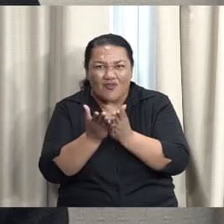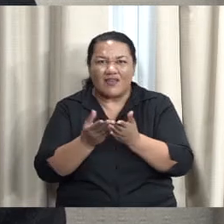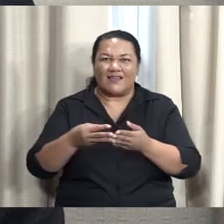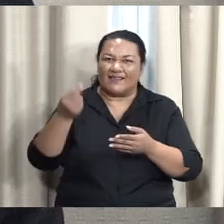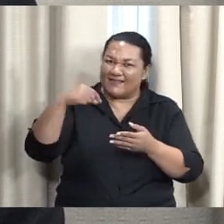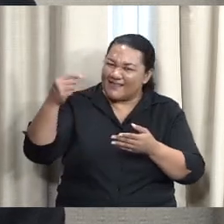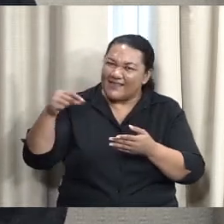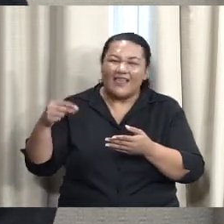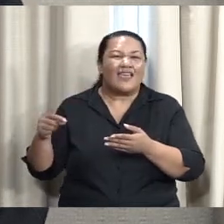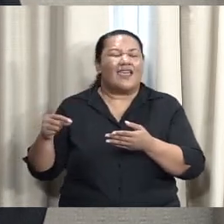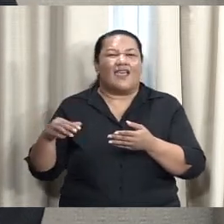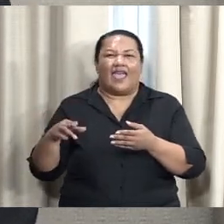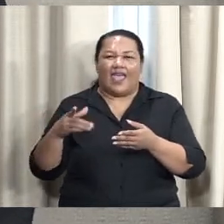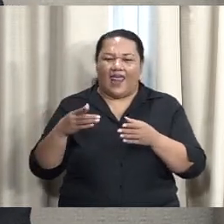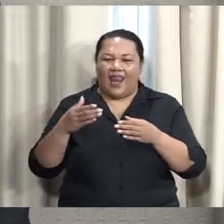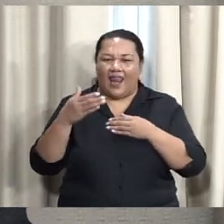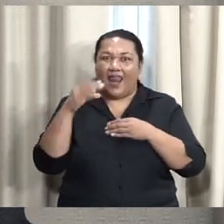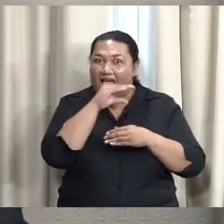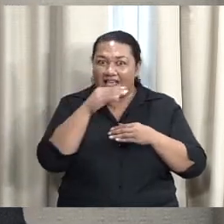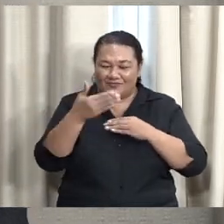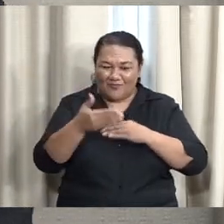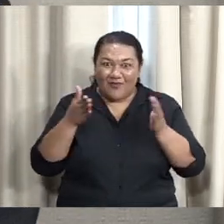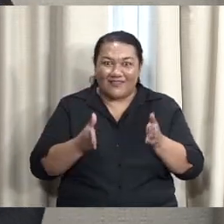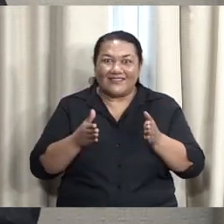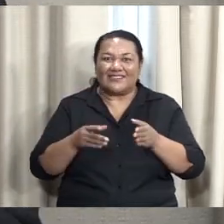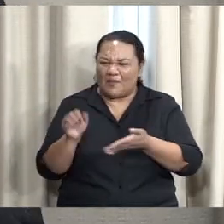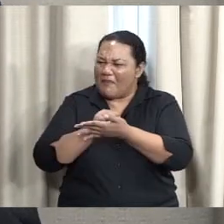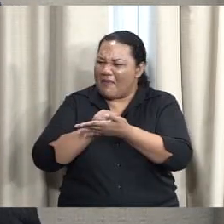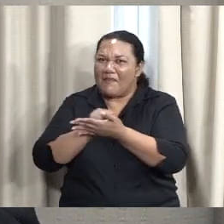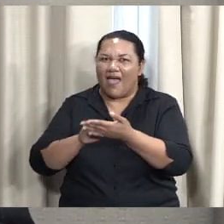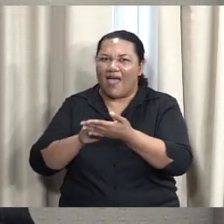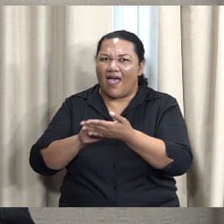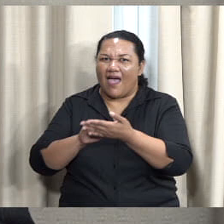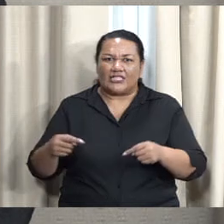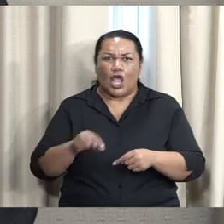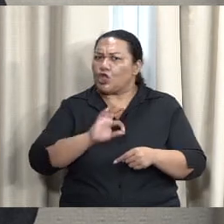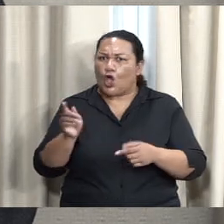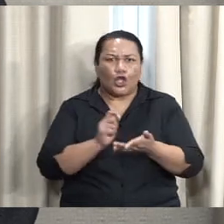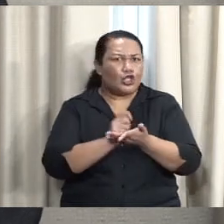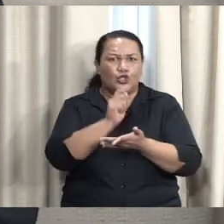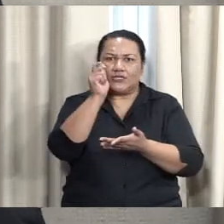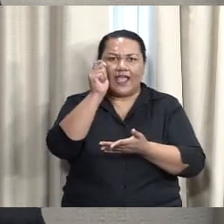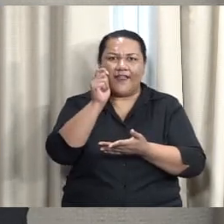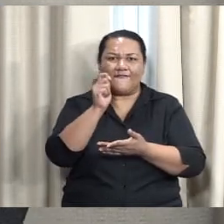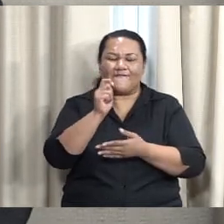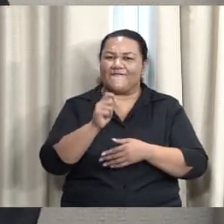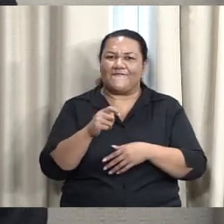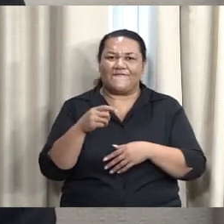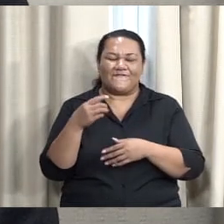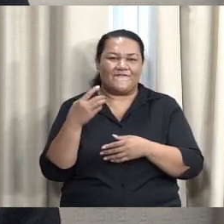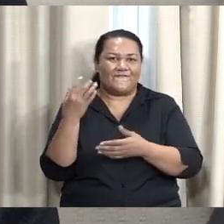boxes, and other supplies for the children. It's not just tuition fees, it's also